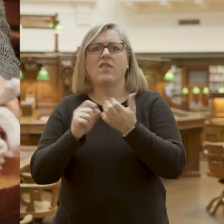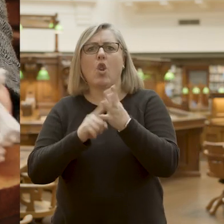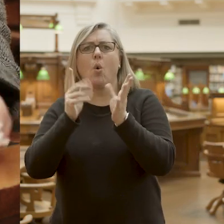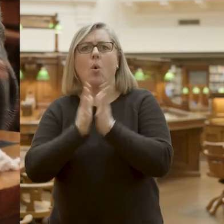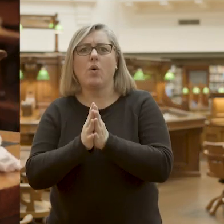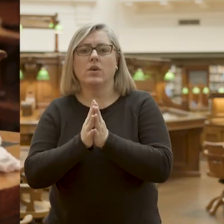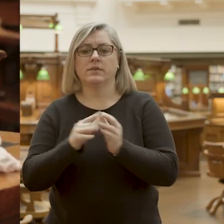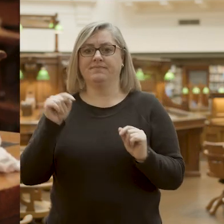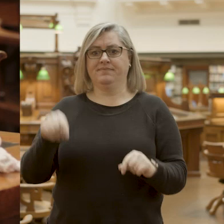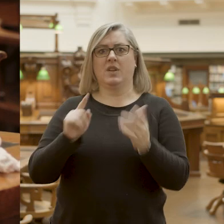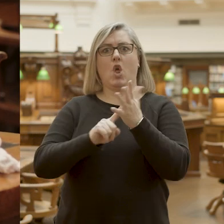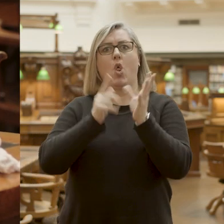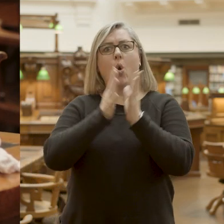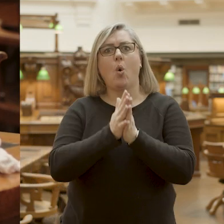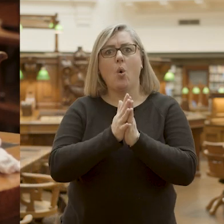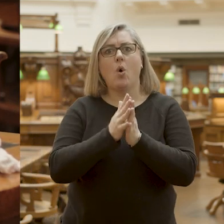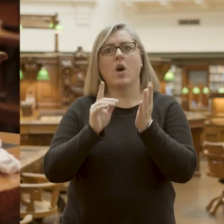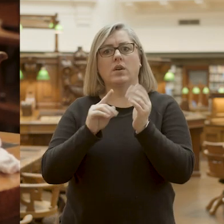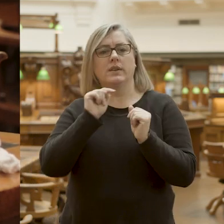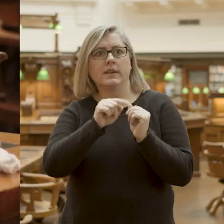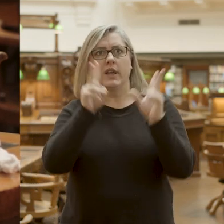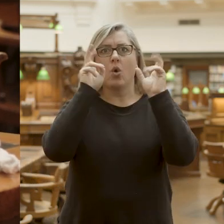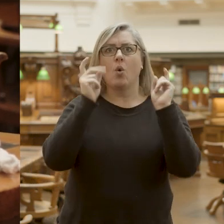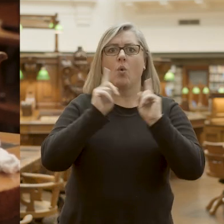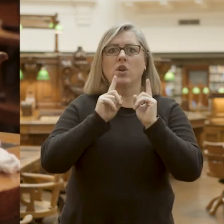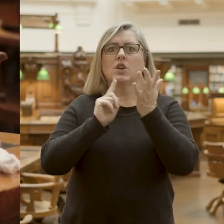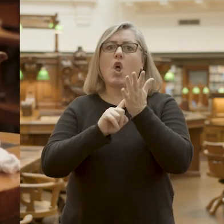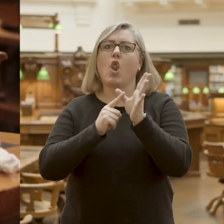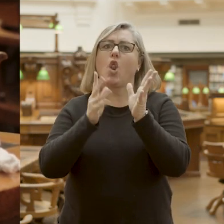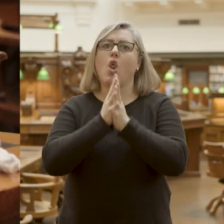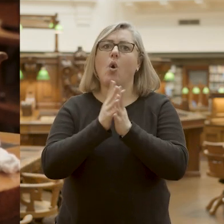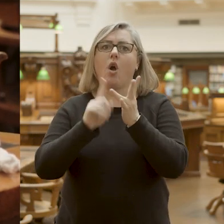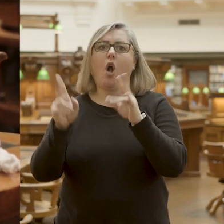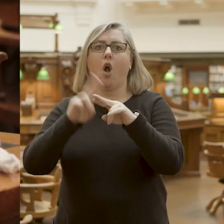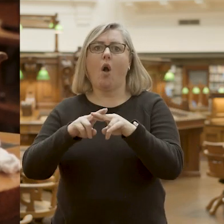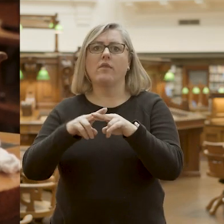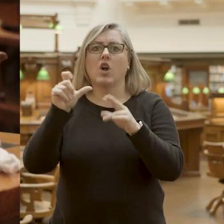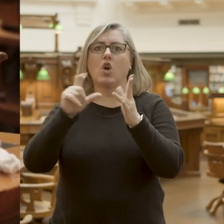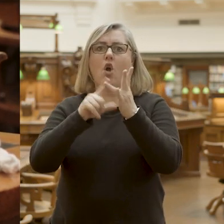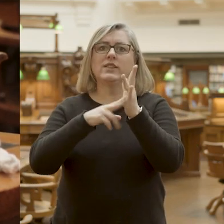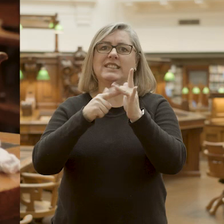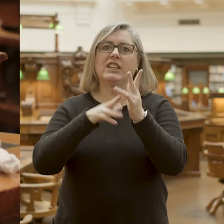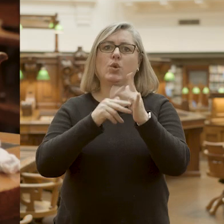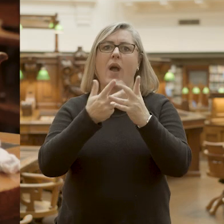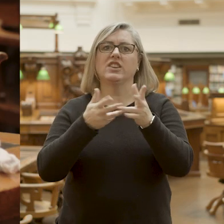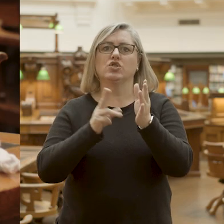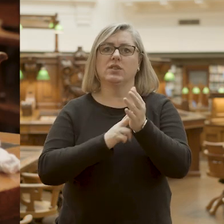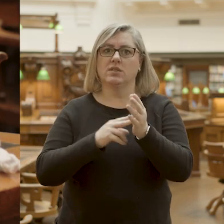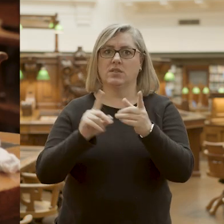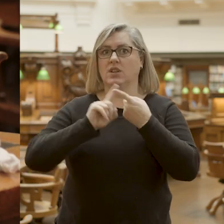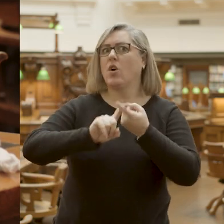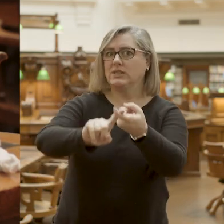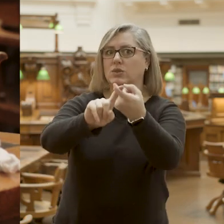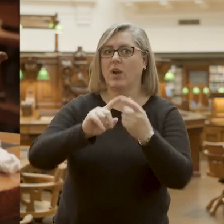the law that we're using for this trick is called the law of continuation. And that is the idea that the human brain likes